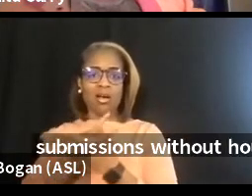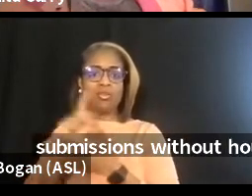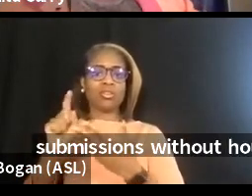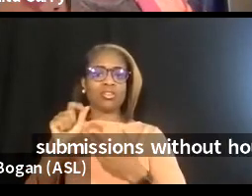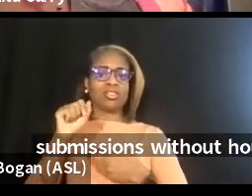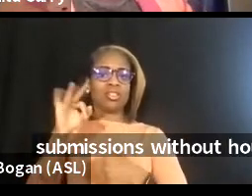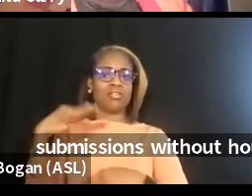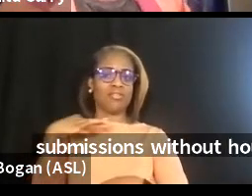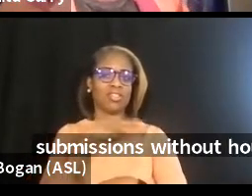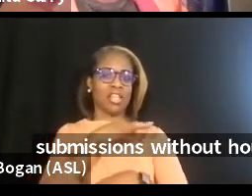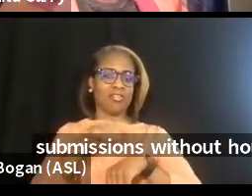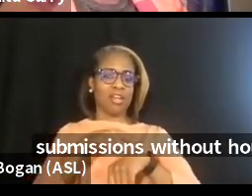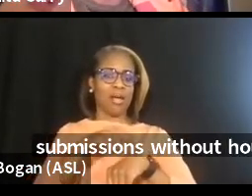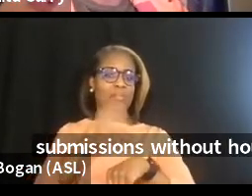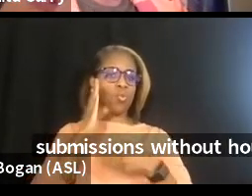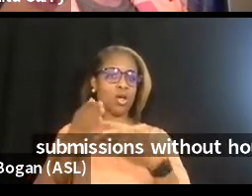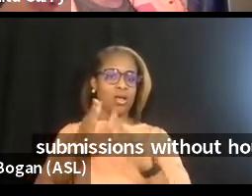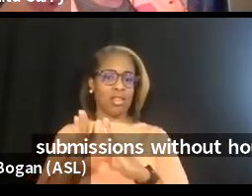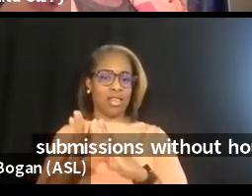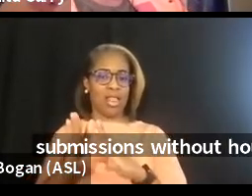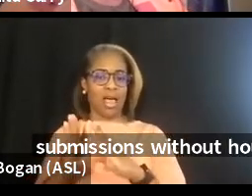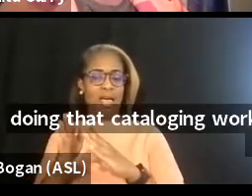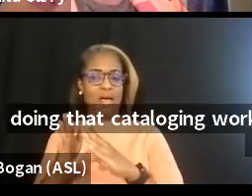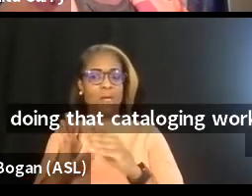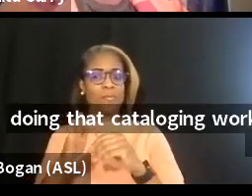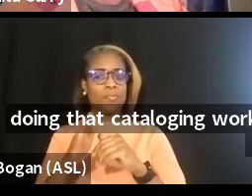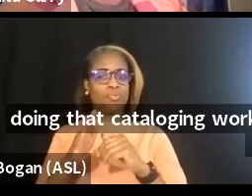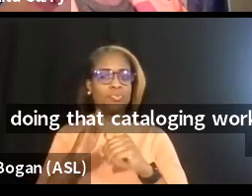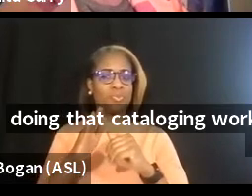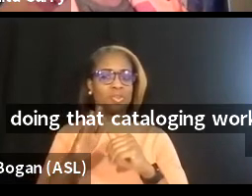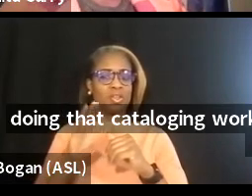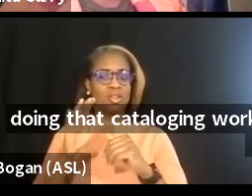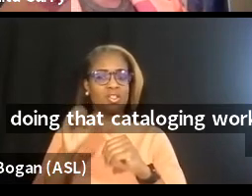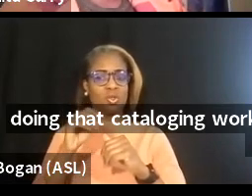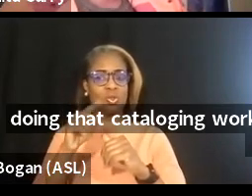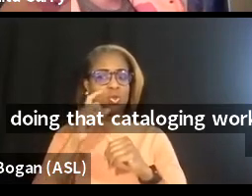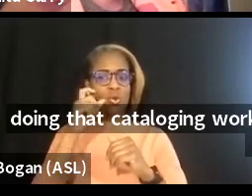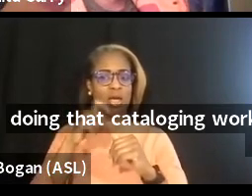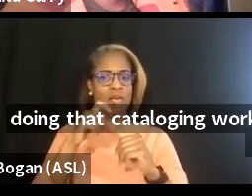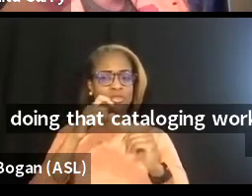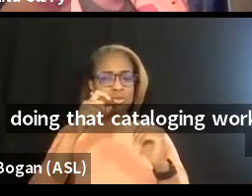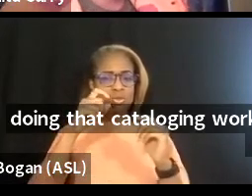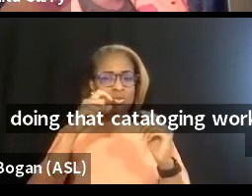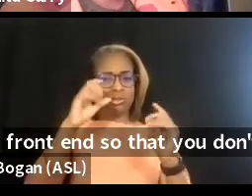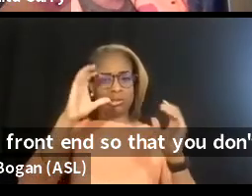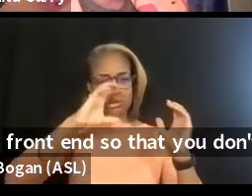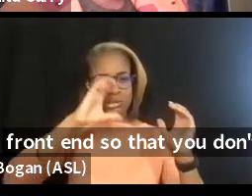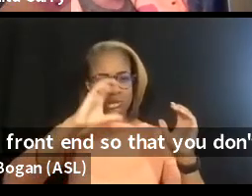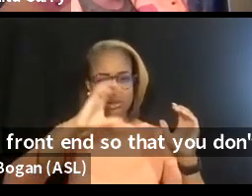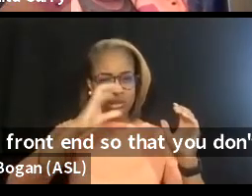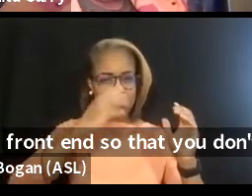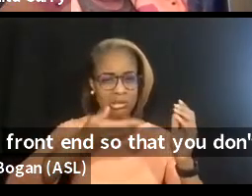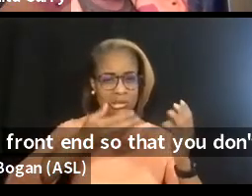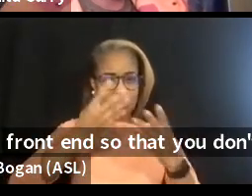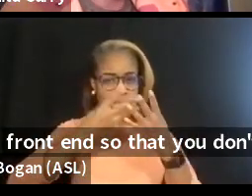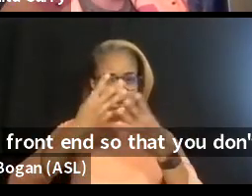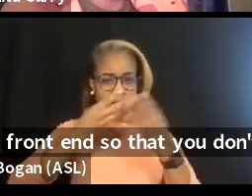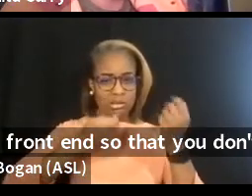would allow that on the front end so that you don't have a volume trying to sort through. And then of course the data piece, I think